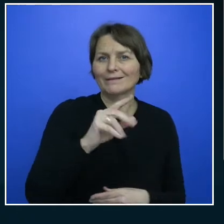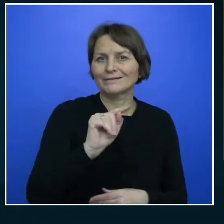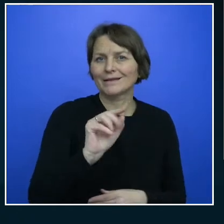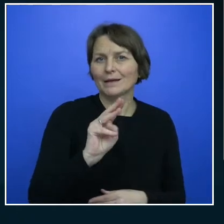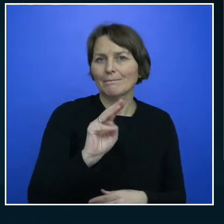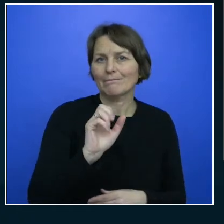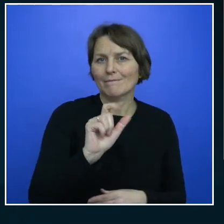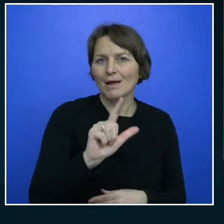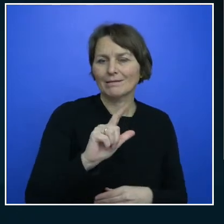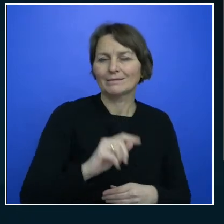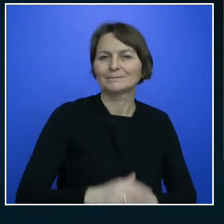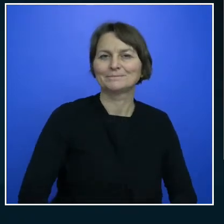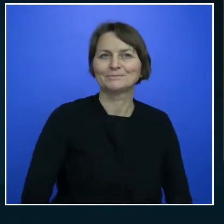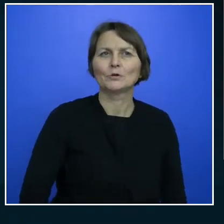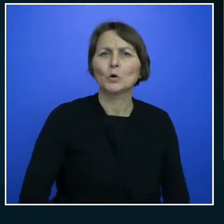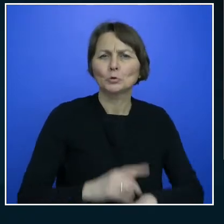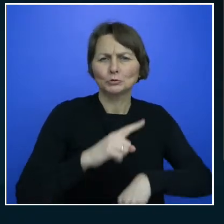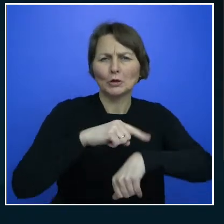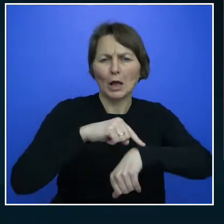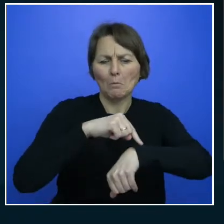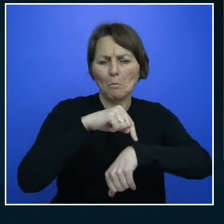That will take a little bit some.